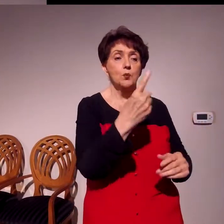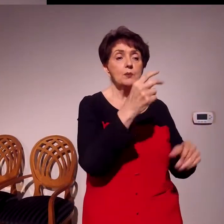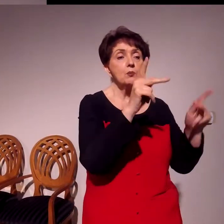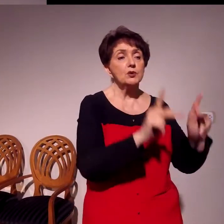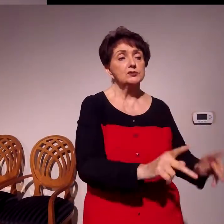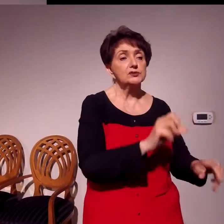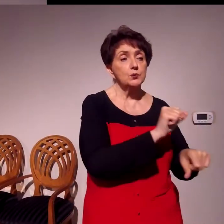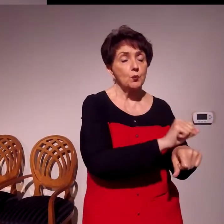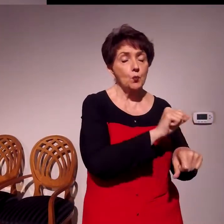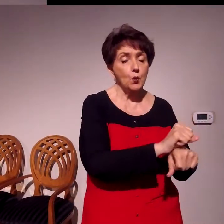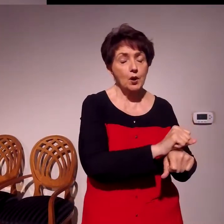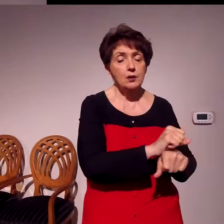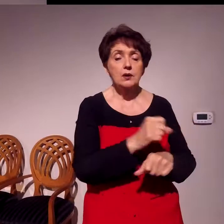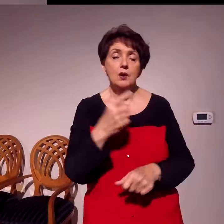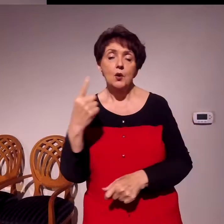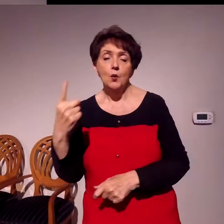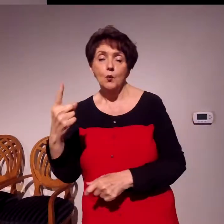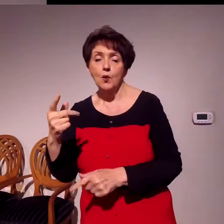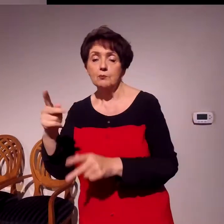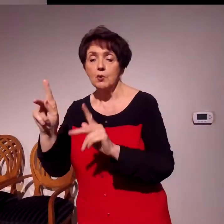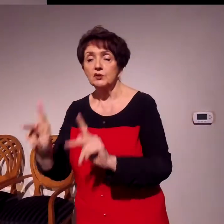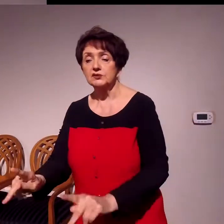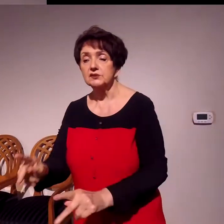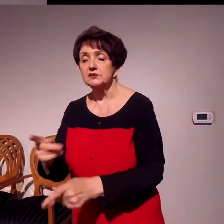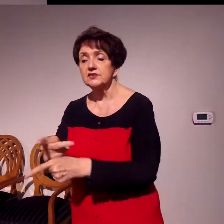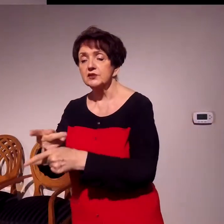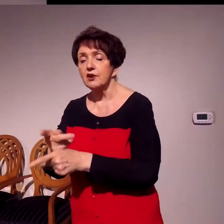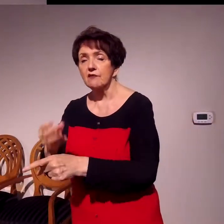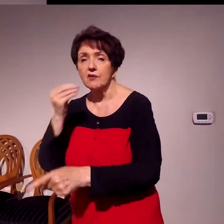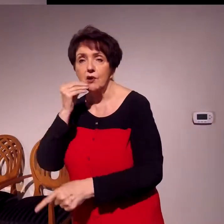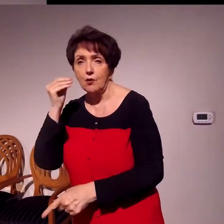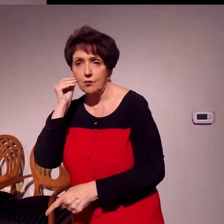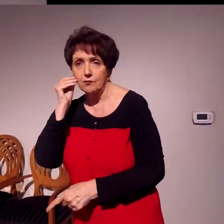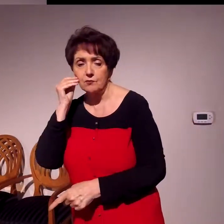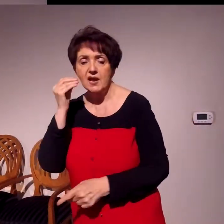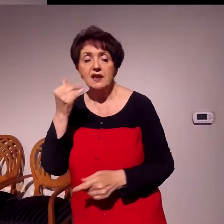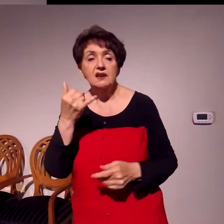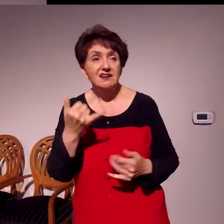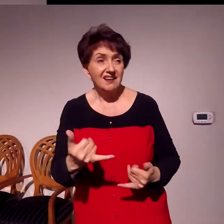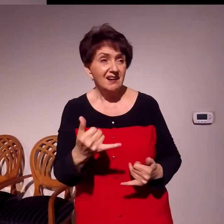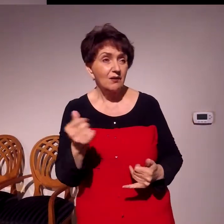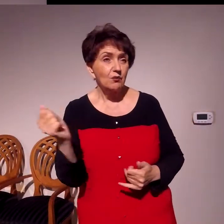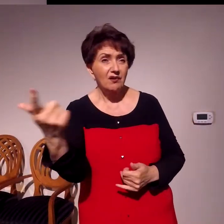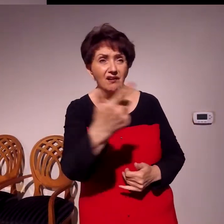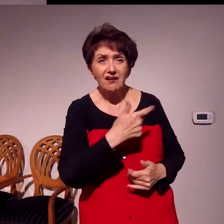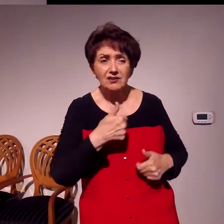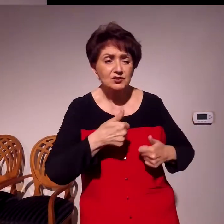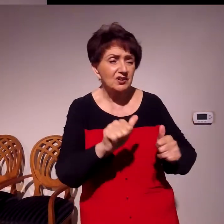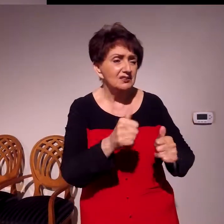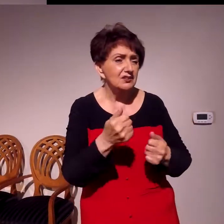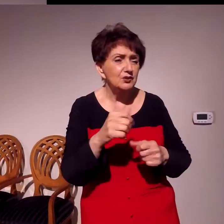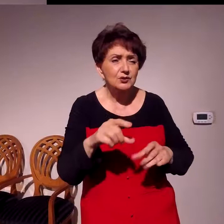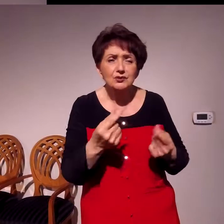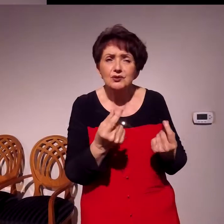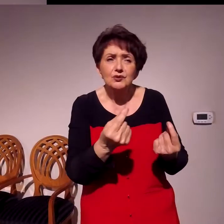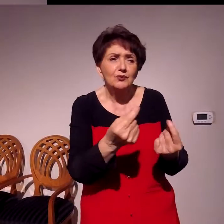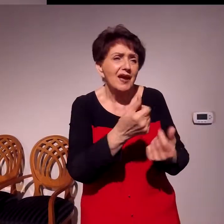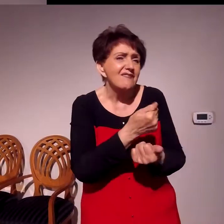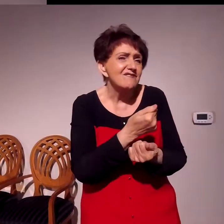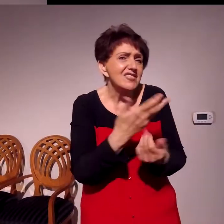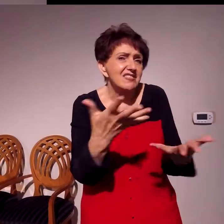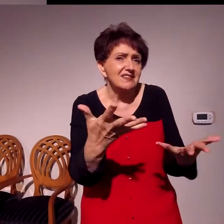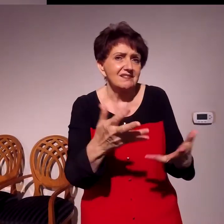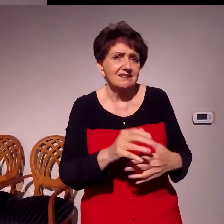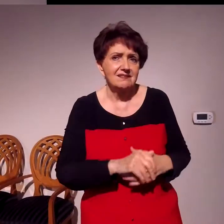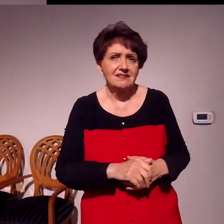we're all trying to do both, aren't we? We're all trying to do everything. And to a certain extent, it feels required